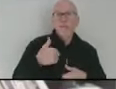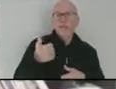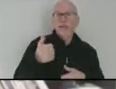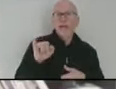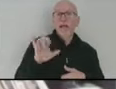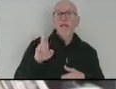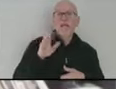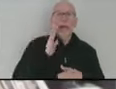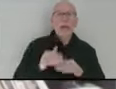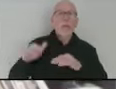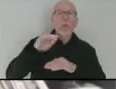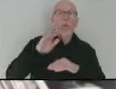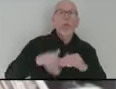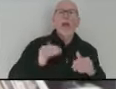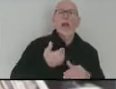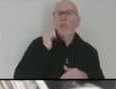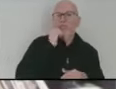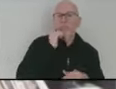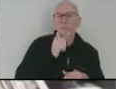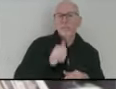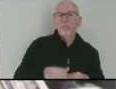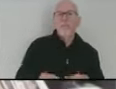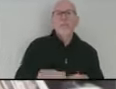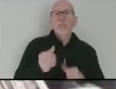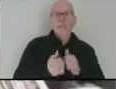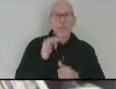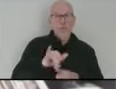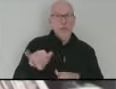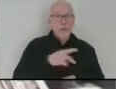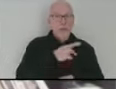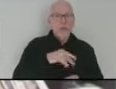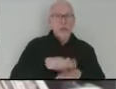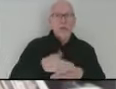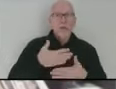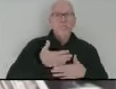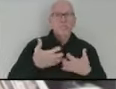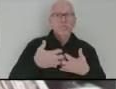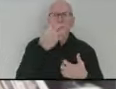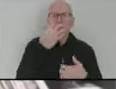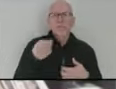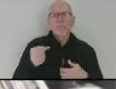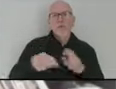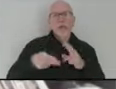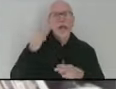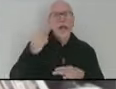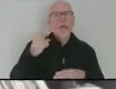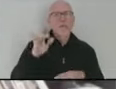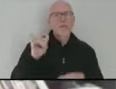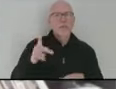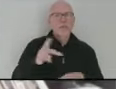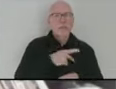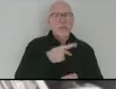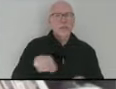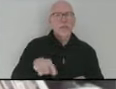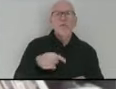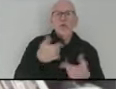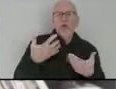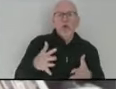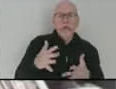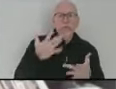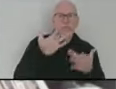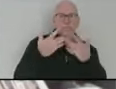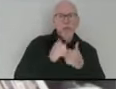what our normal capacity is, and the majority of those patients are on ventilators, so they are a very high acuity patient. We are already rationing care